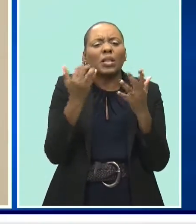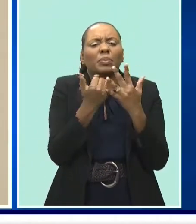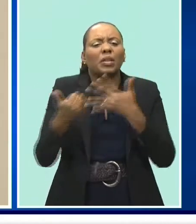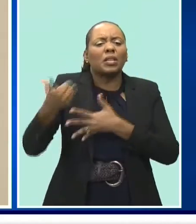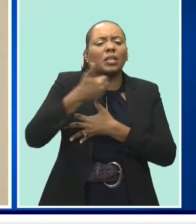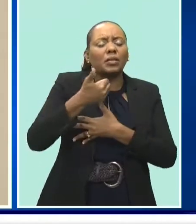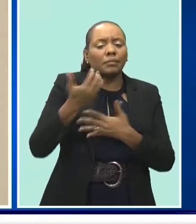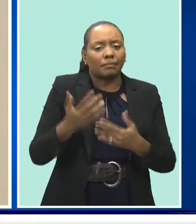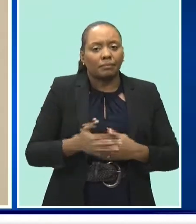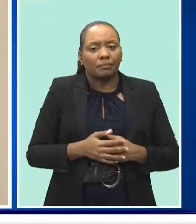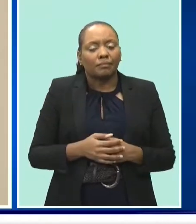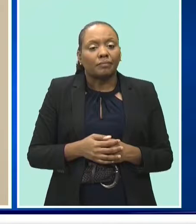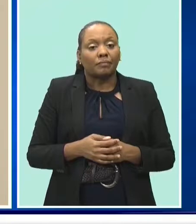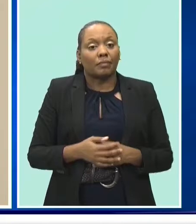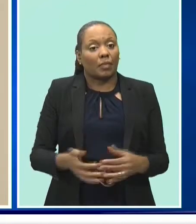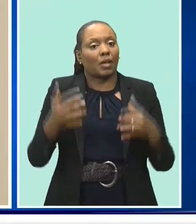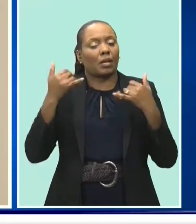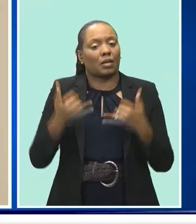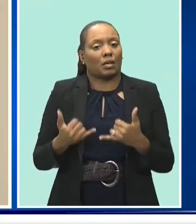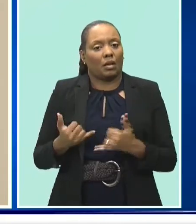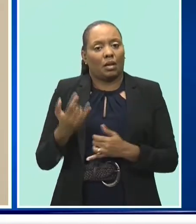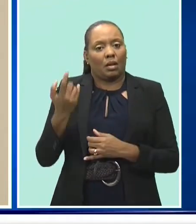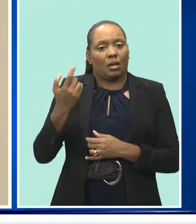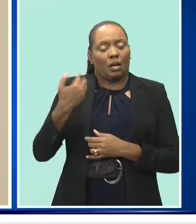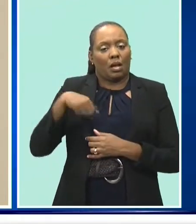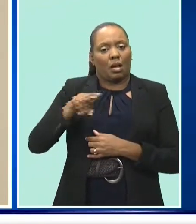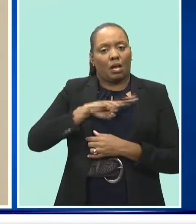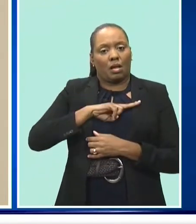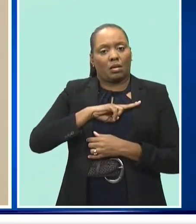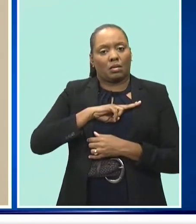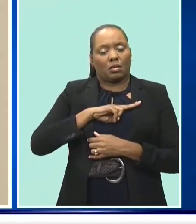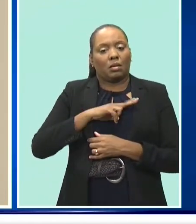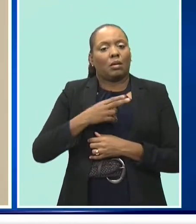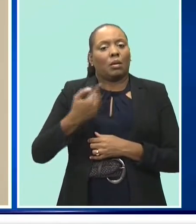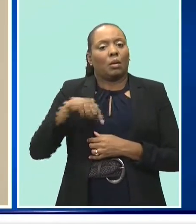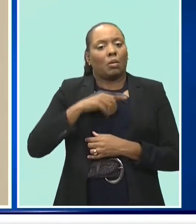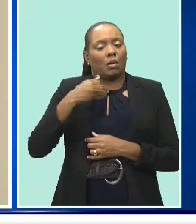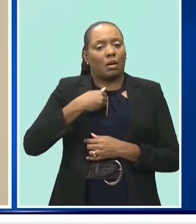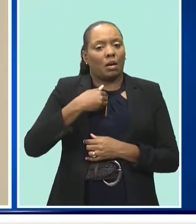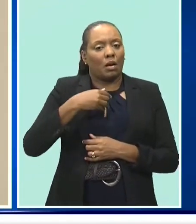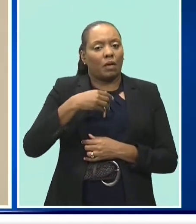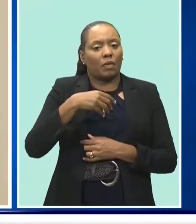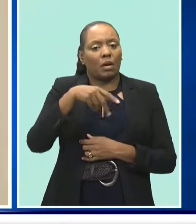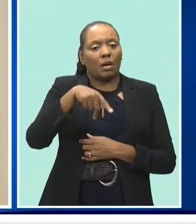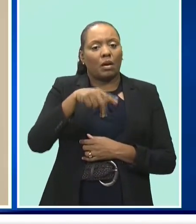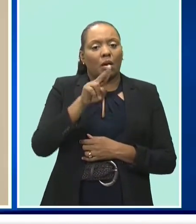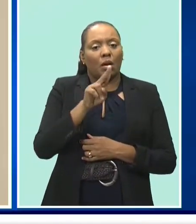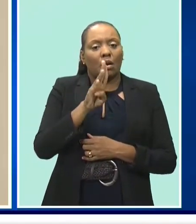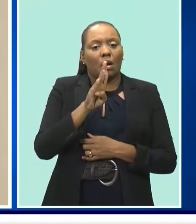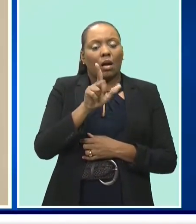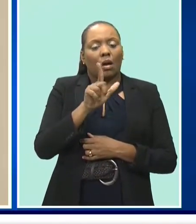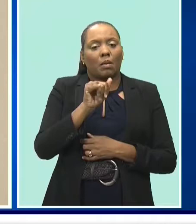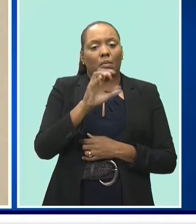biggest draw for us in terms of the public sector investment program. It means that